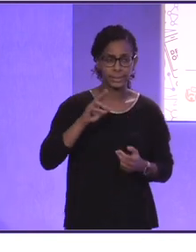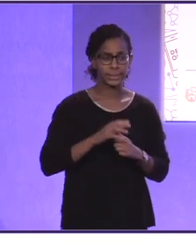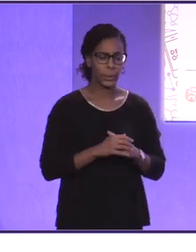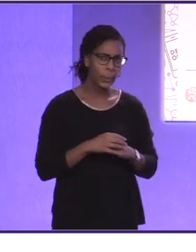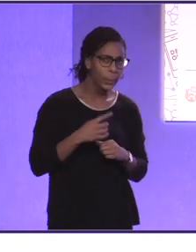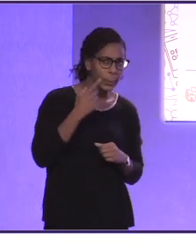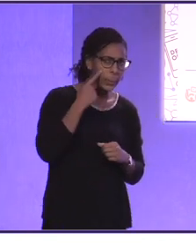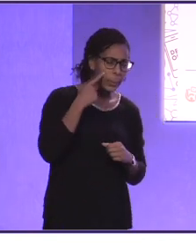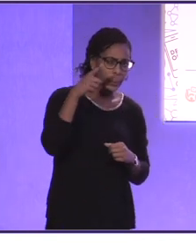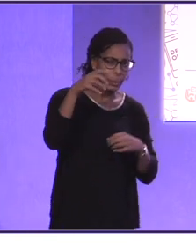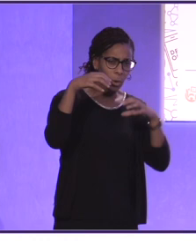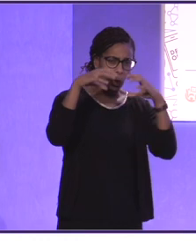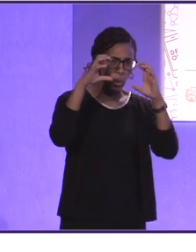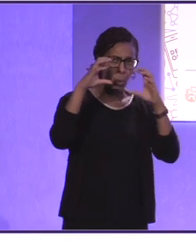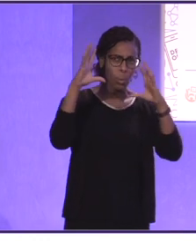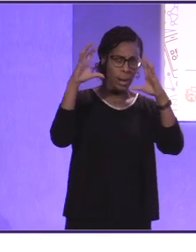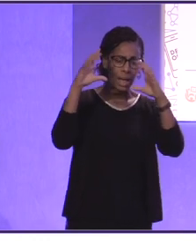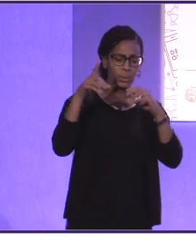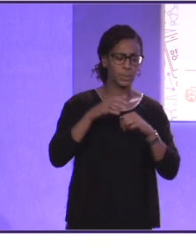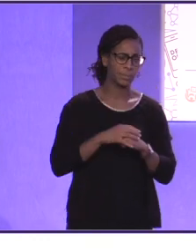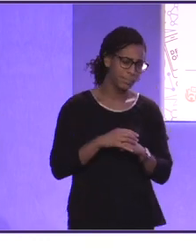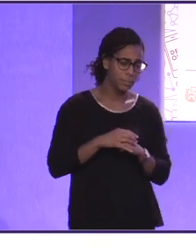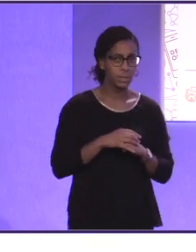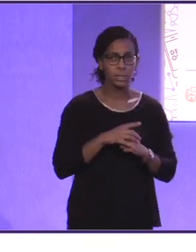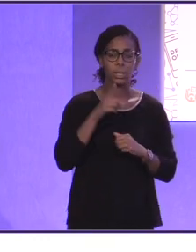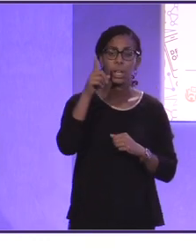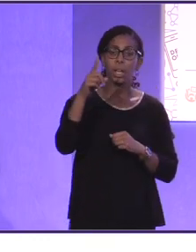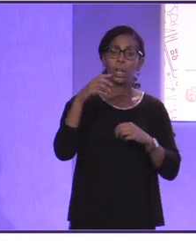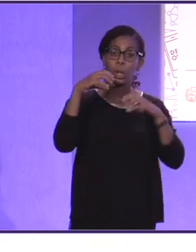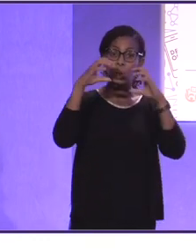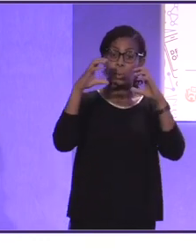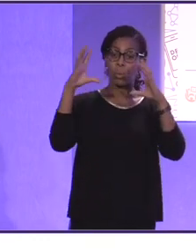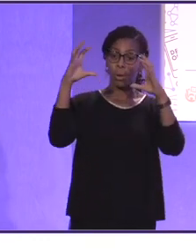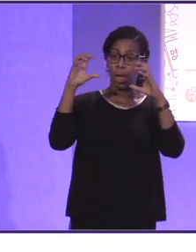Cloud. And because Google Cloud had